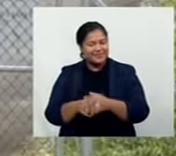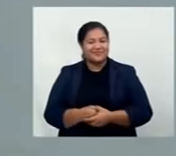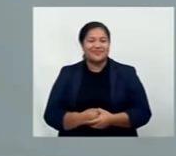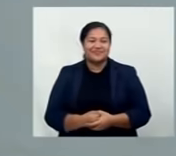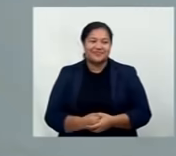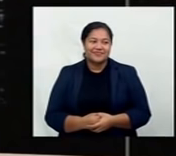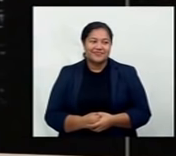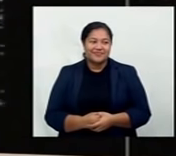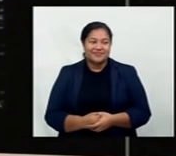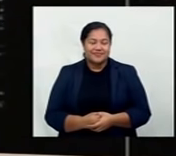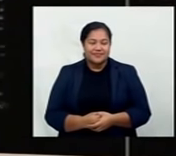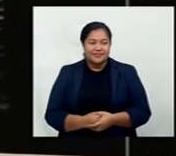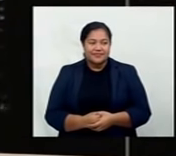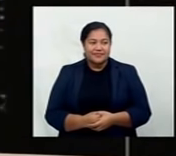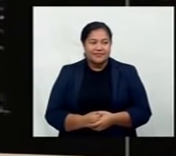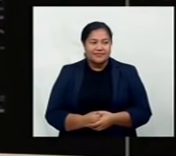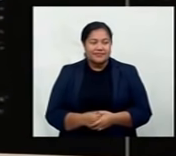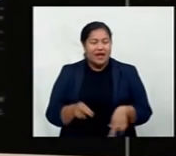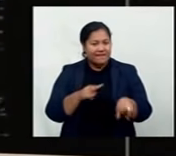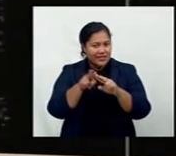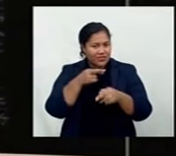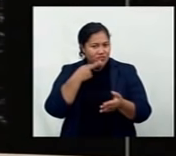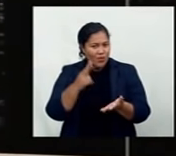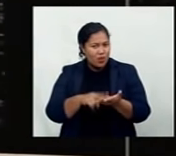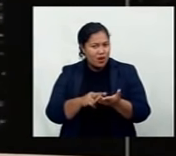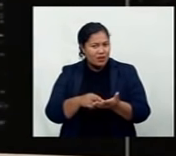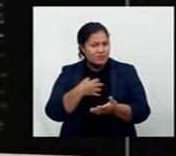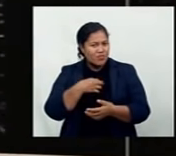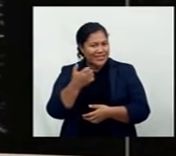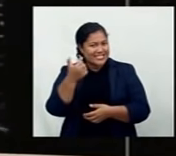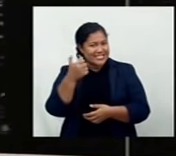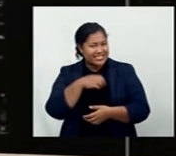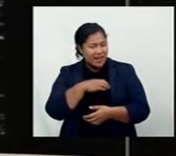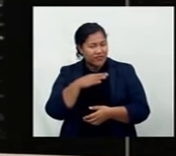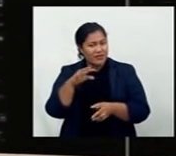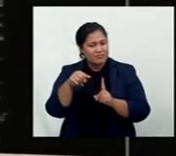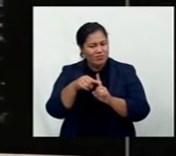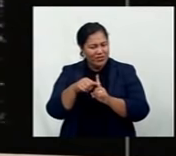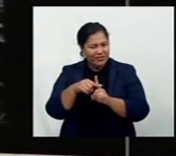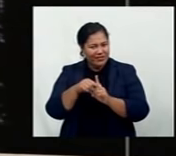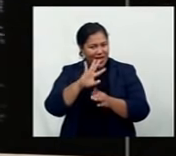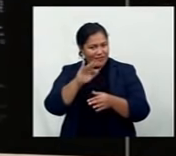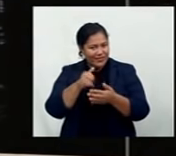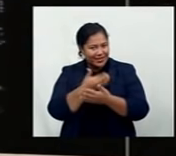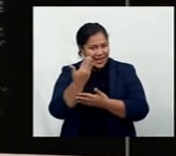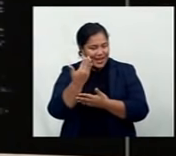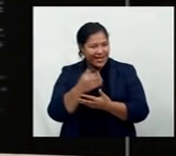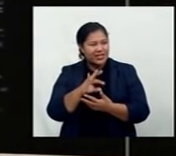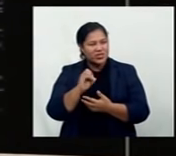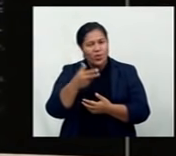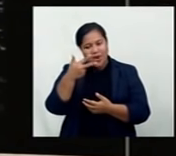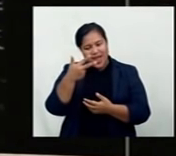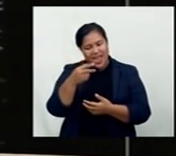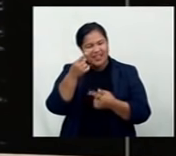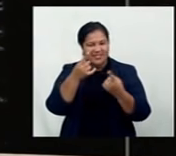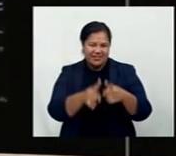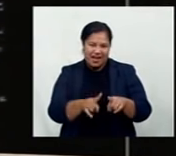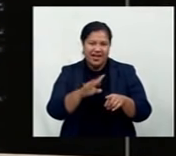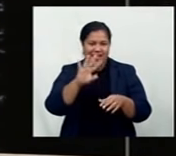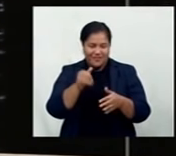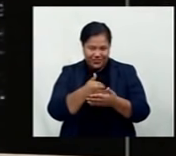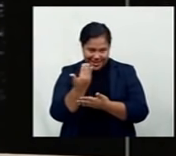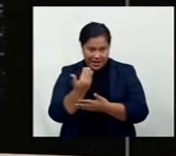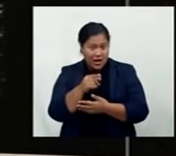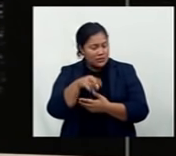Rees, FBC News. Fiji records up to 600 COVID cases daily, with an average of 8 deaths daily. This